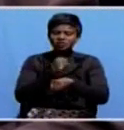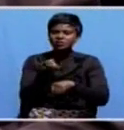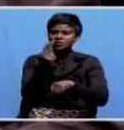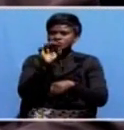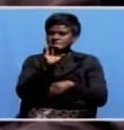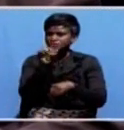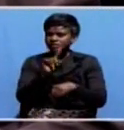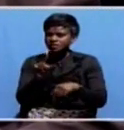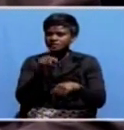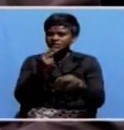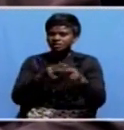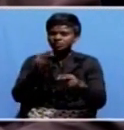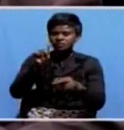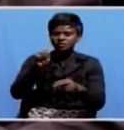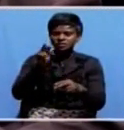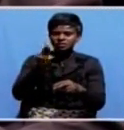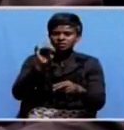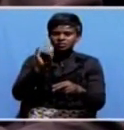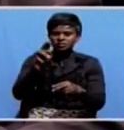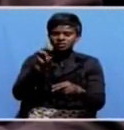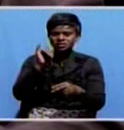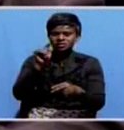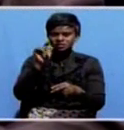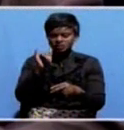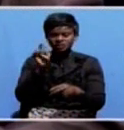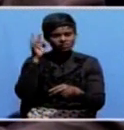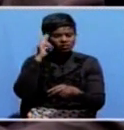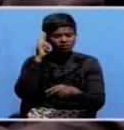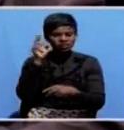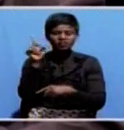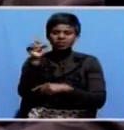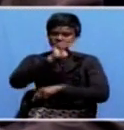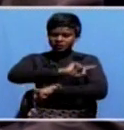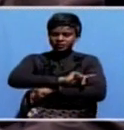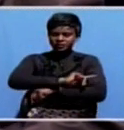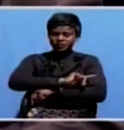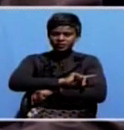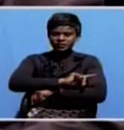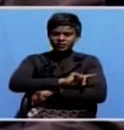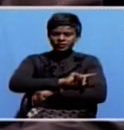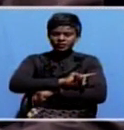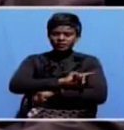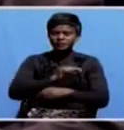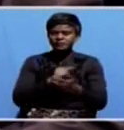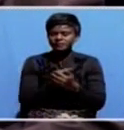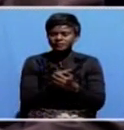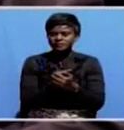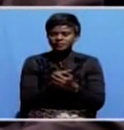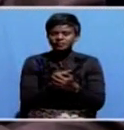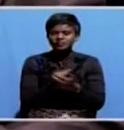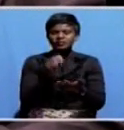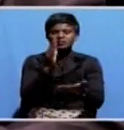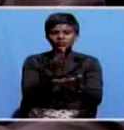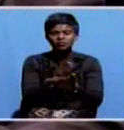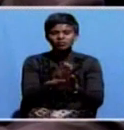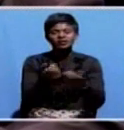chat with you. I remember one day when his vehicle broke down, he went on the road and stopped a